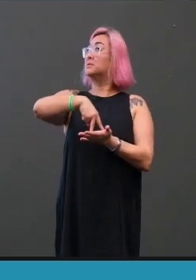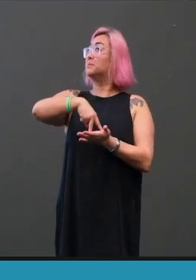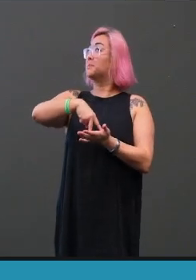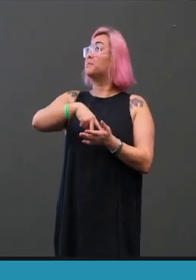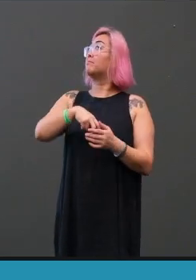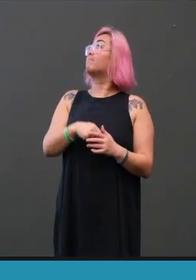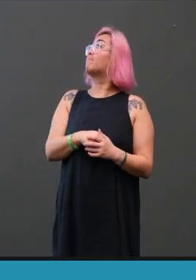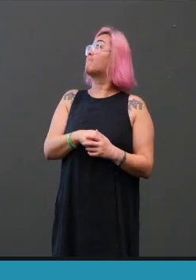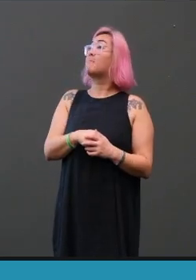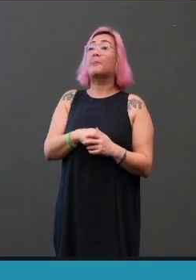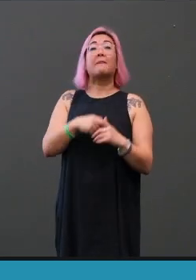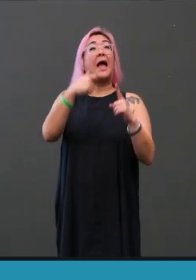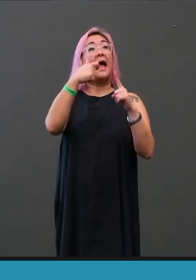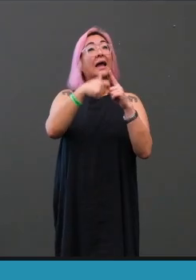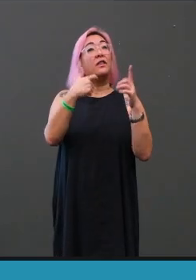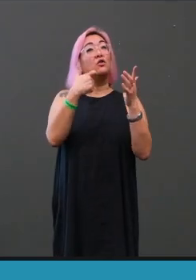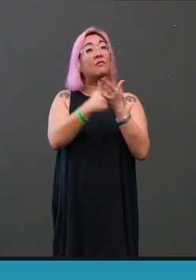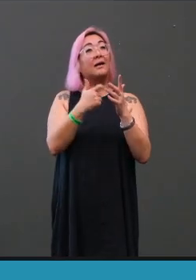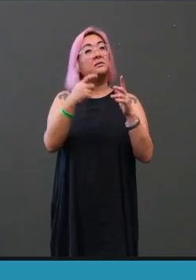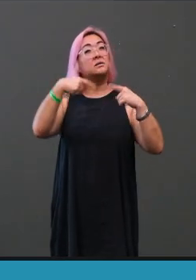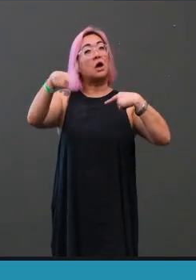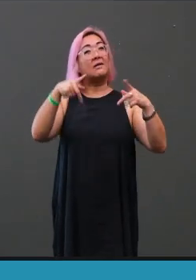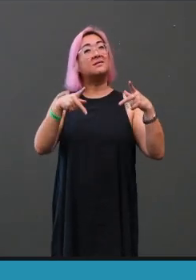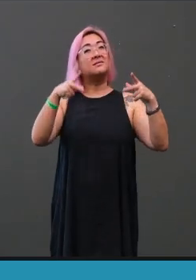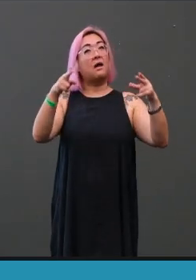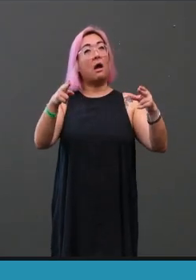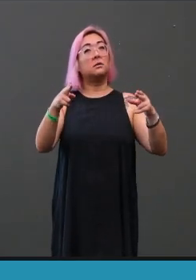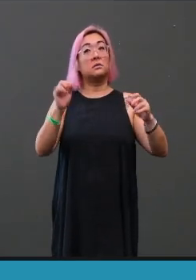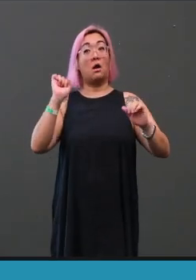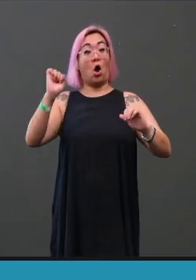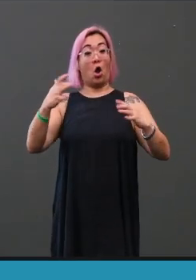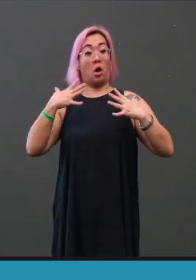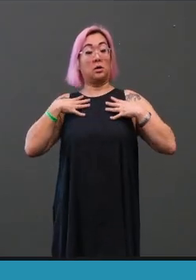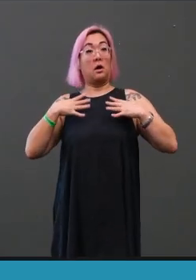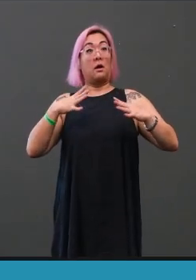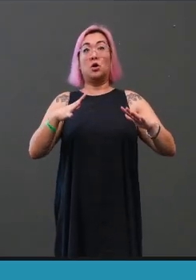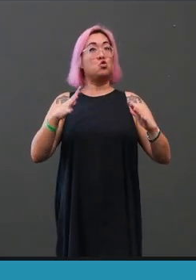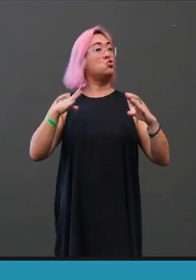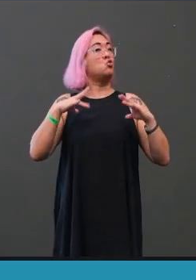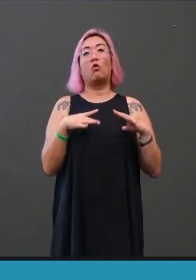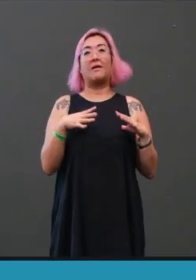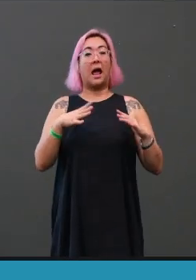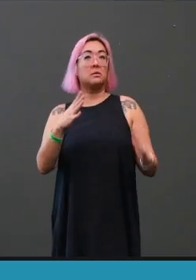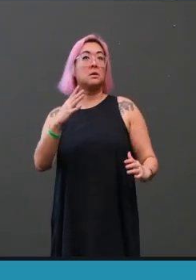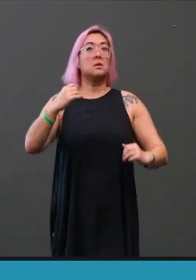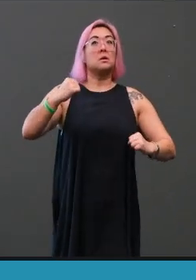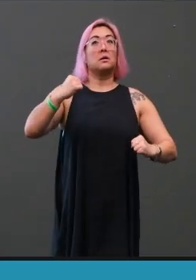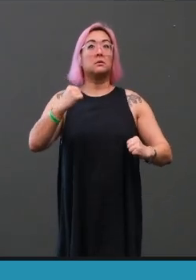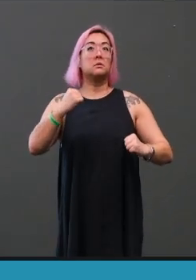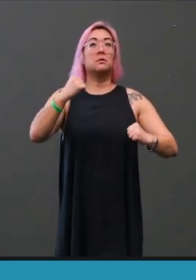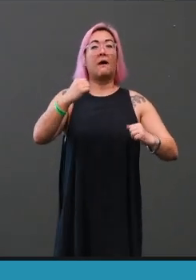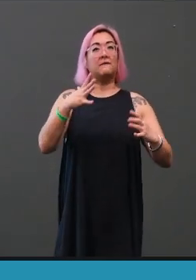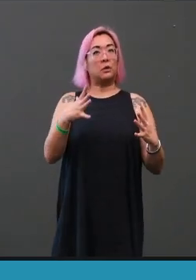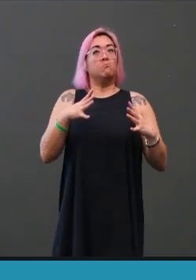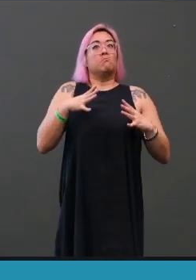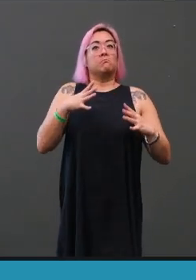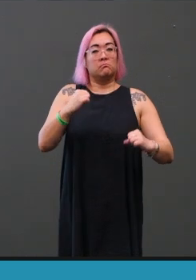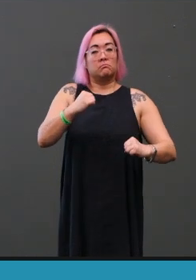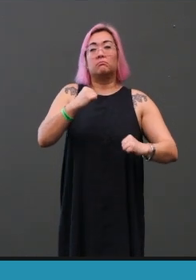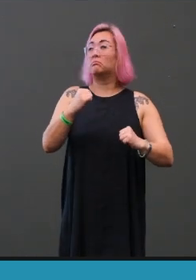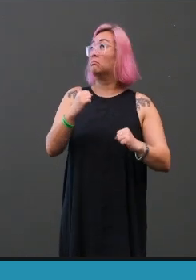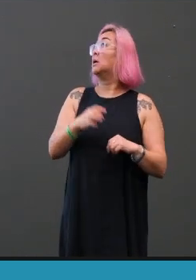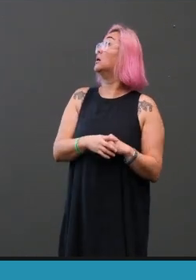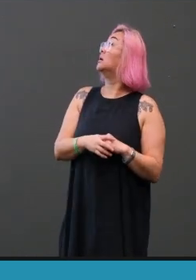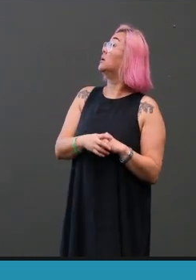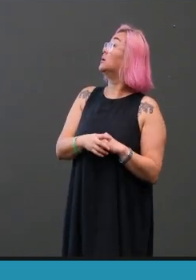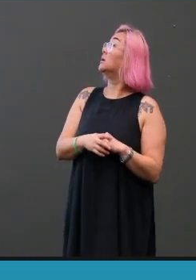would stand in a pretty unrelaxed idle pose and wouldn't move until either the game or the character, the game or player